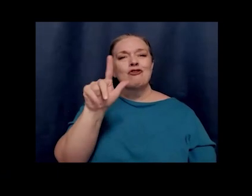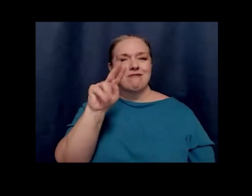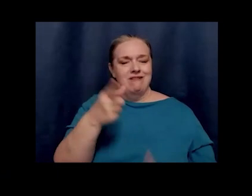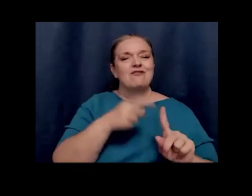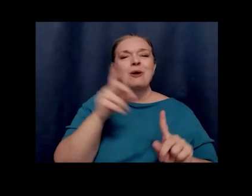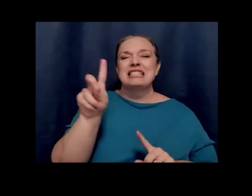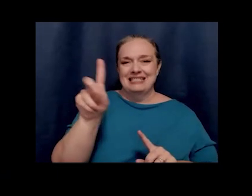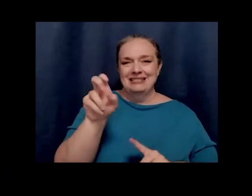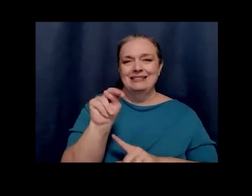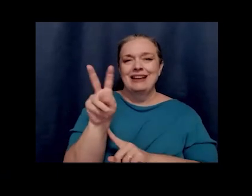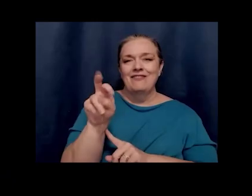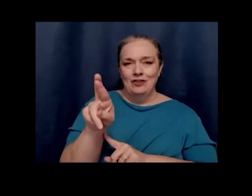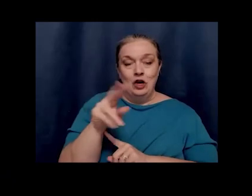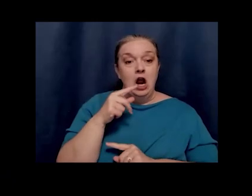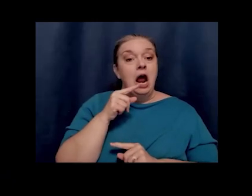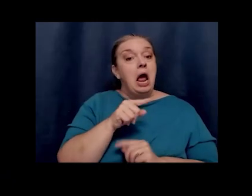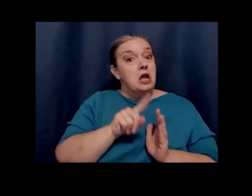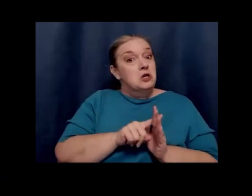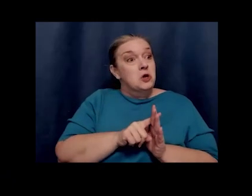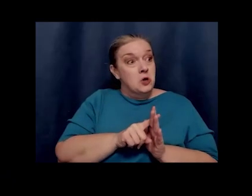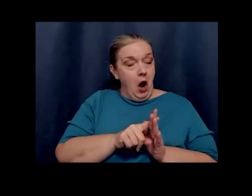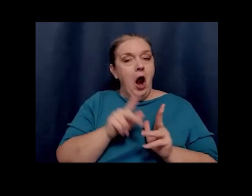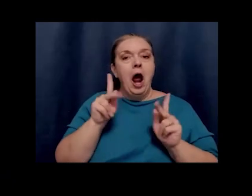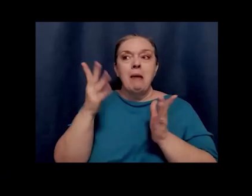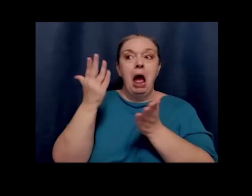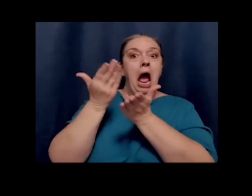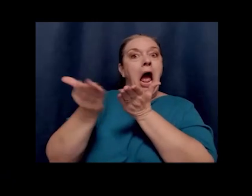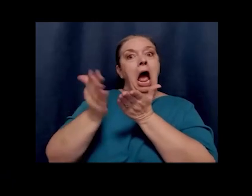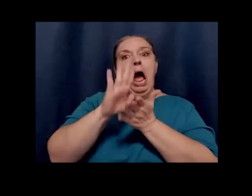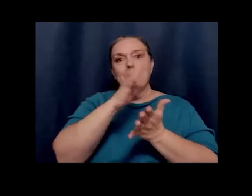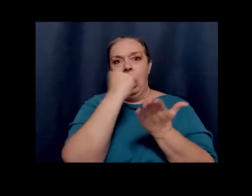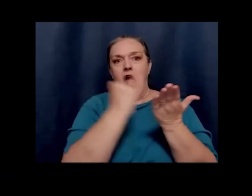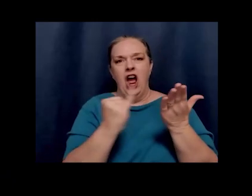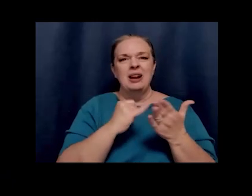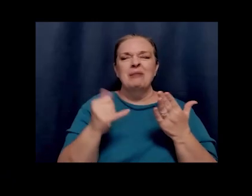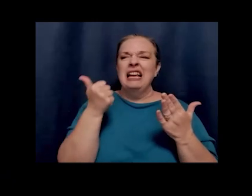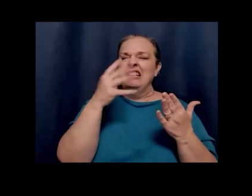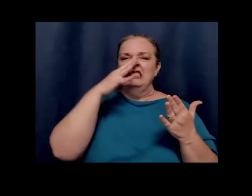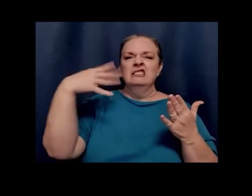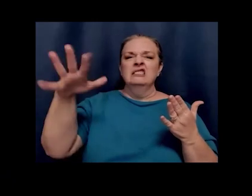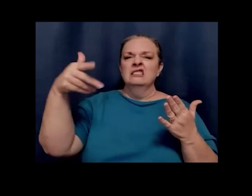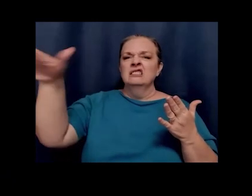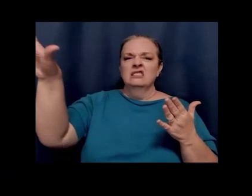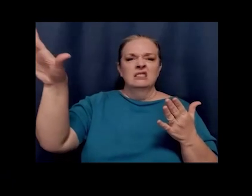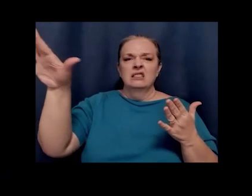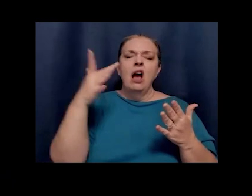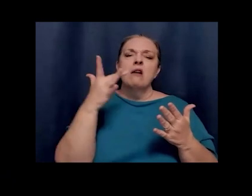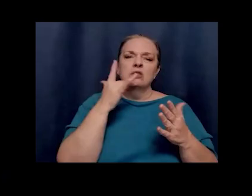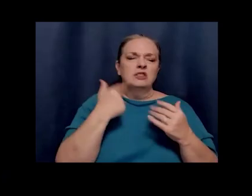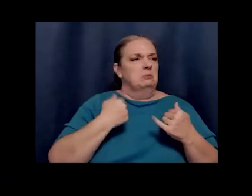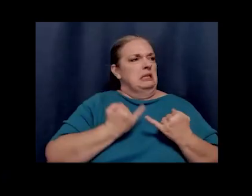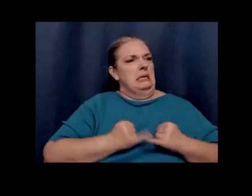Kirkland met with early critical success, but largely turned away from commercial production of art to pave his own